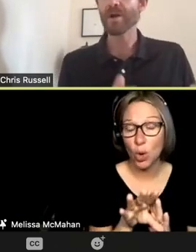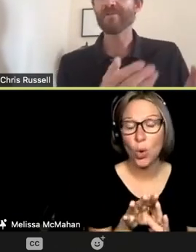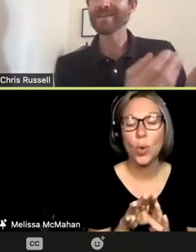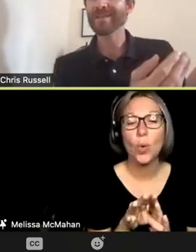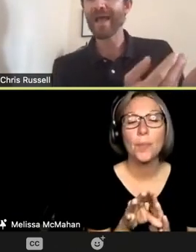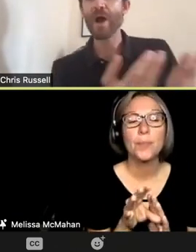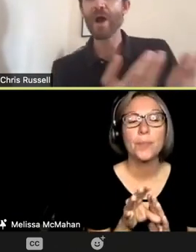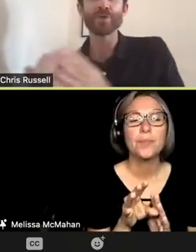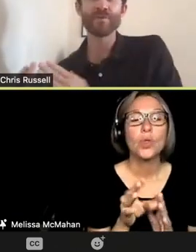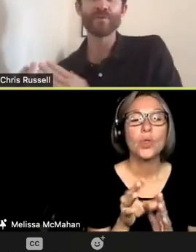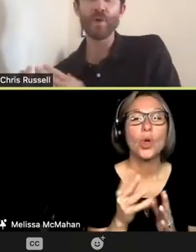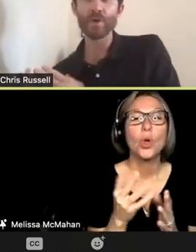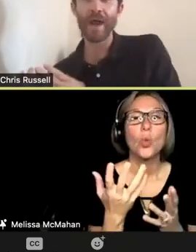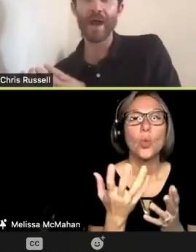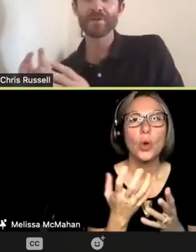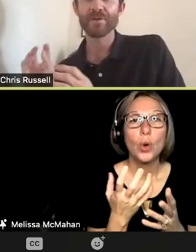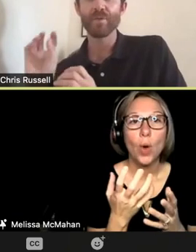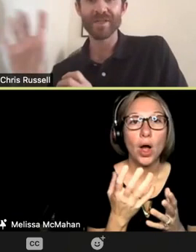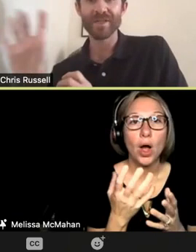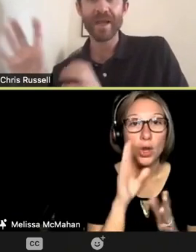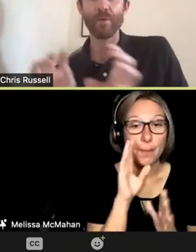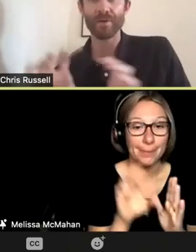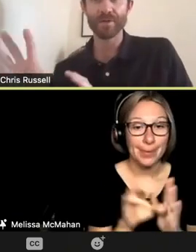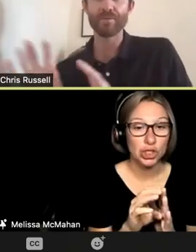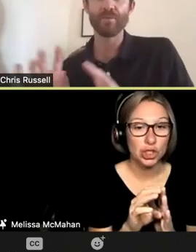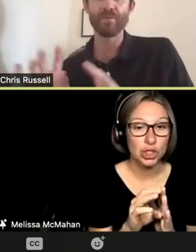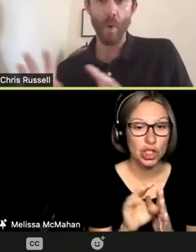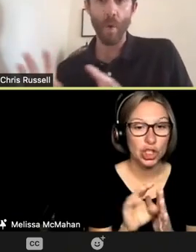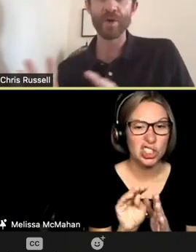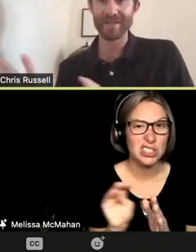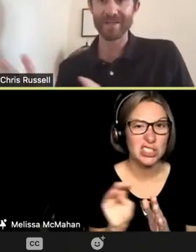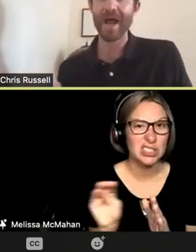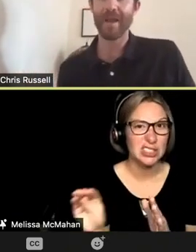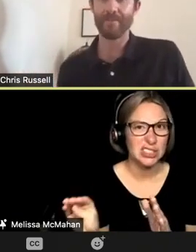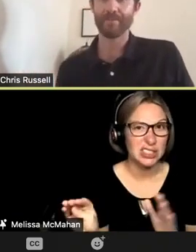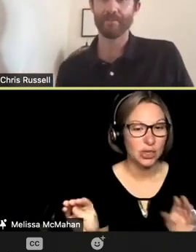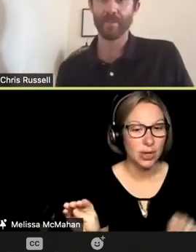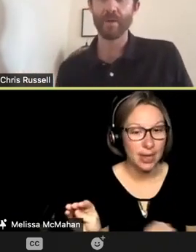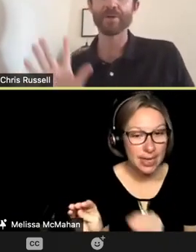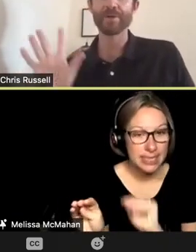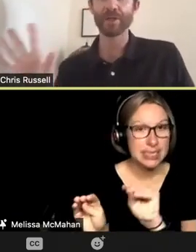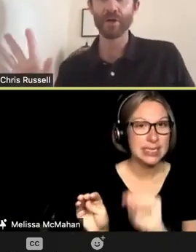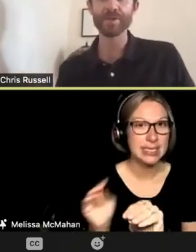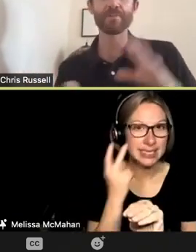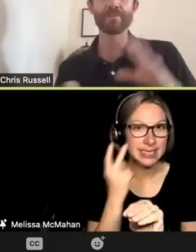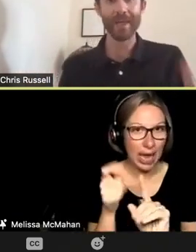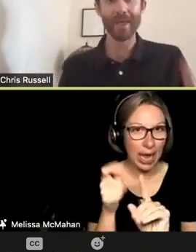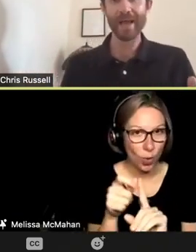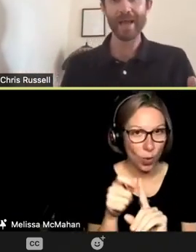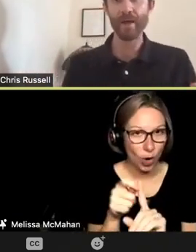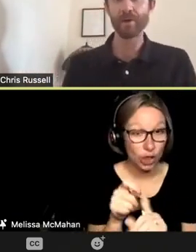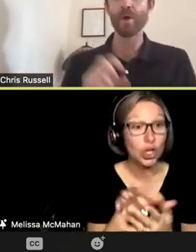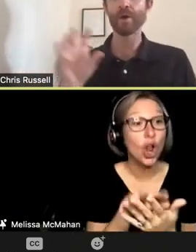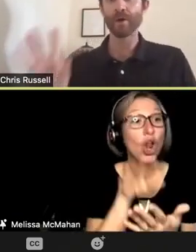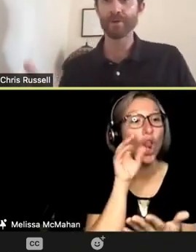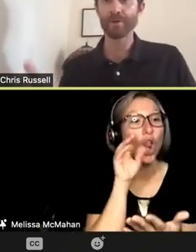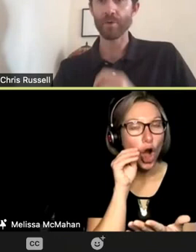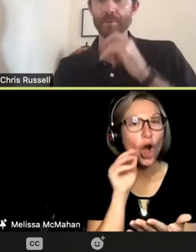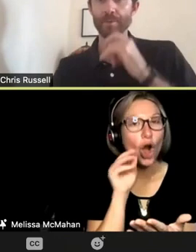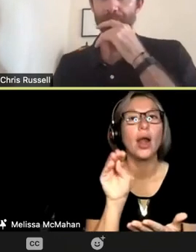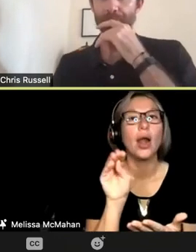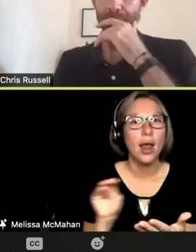we want to start phasing out those photographs with sight words one at a time. And once she learns it, maybe we can add another